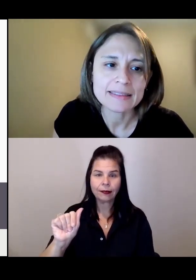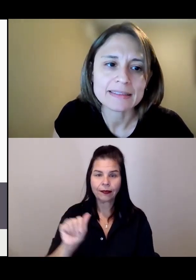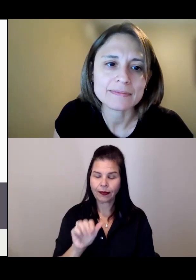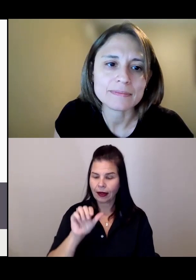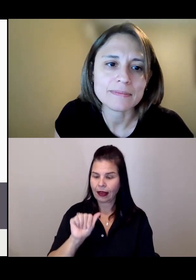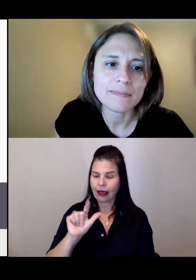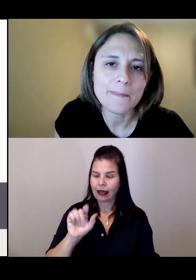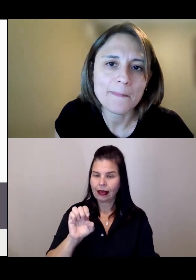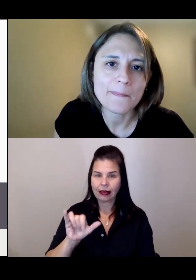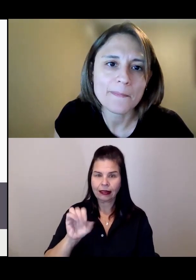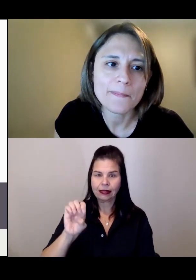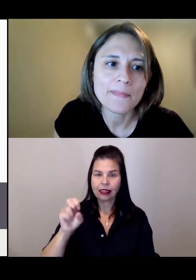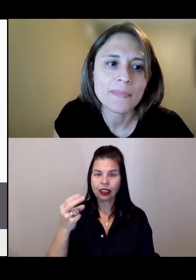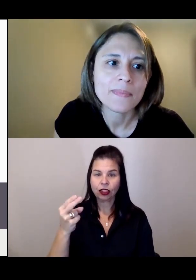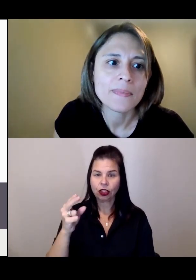Alicia,